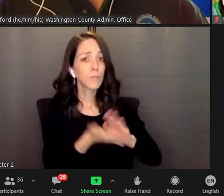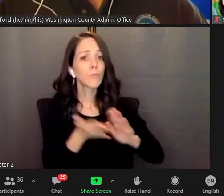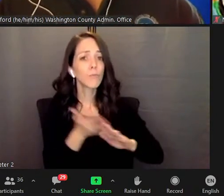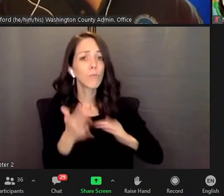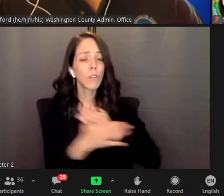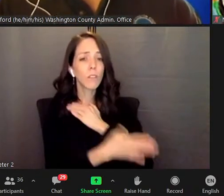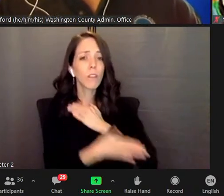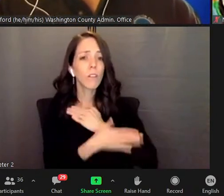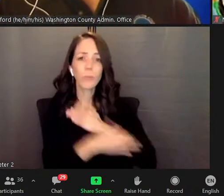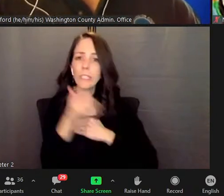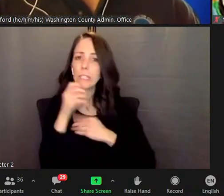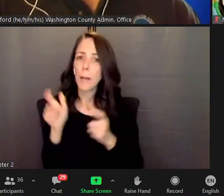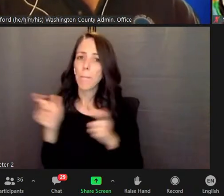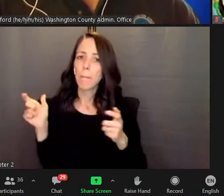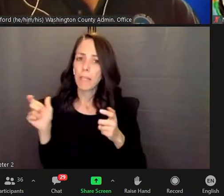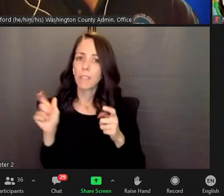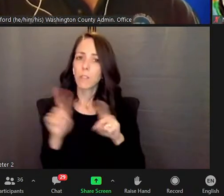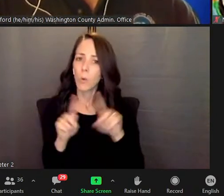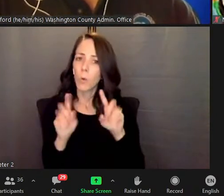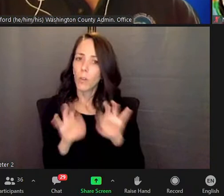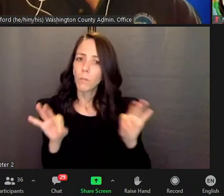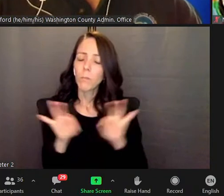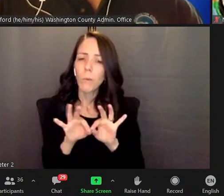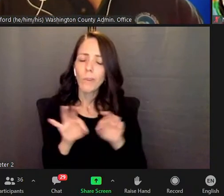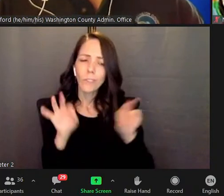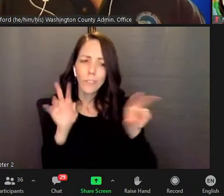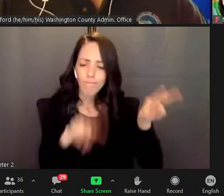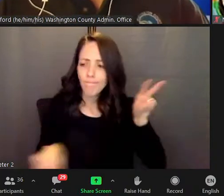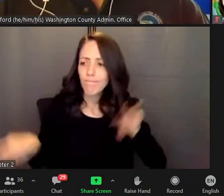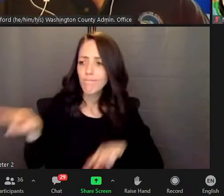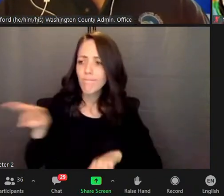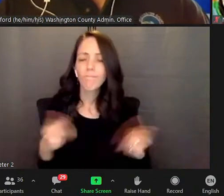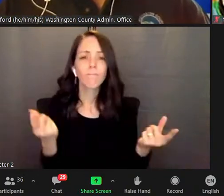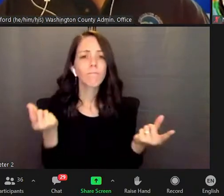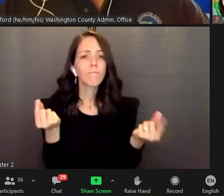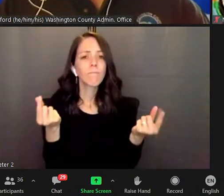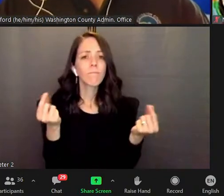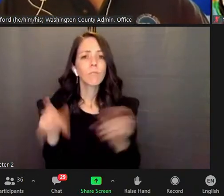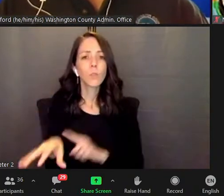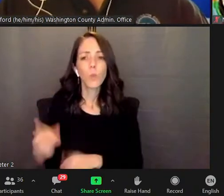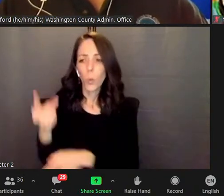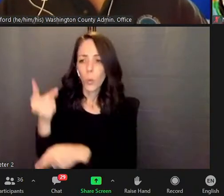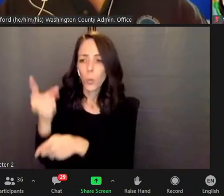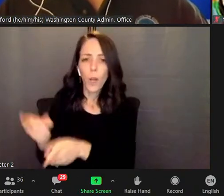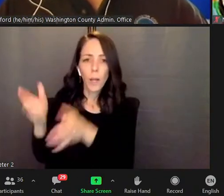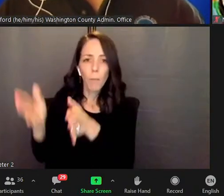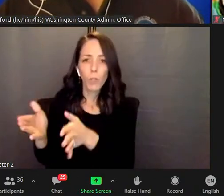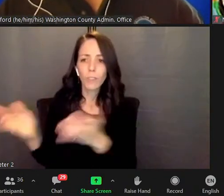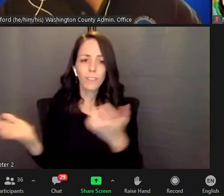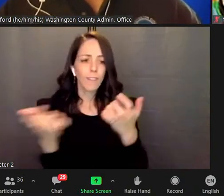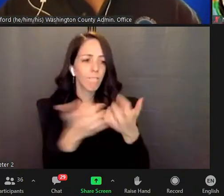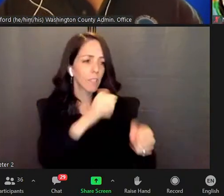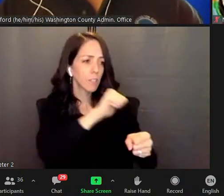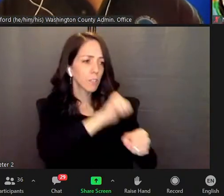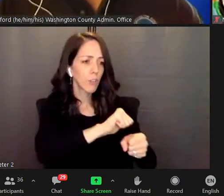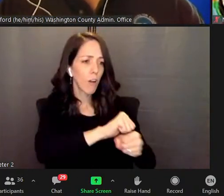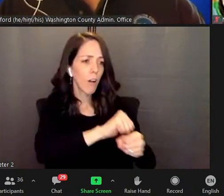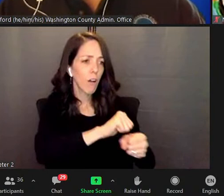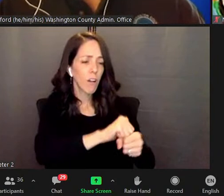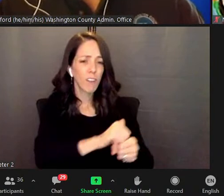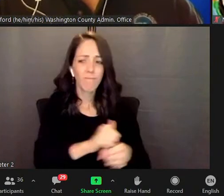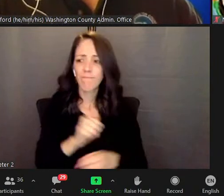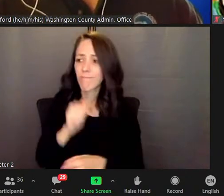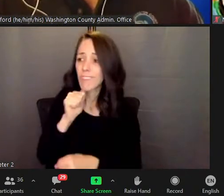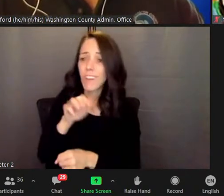meaningful look at what are we going to do to get the right workers in the right places. And for those folks who are what I call underemployed, I think others do